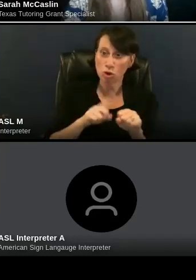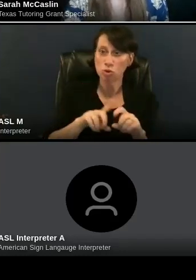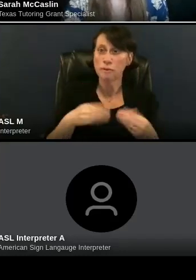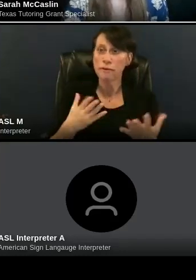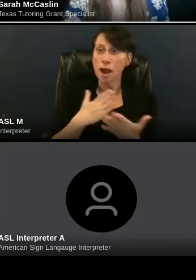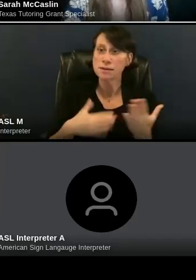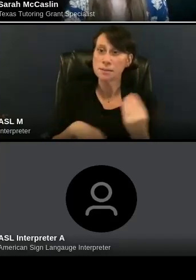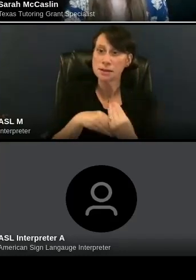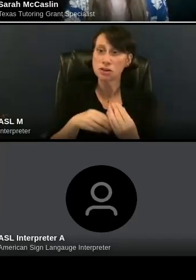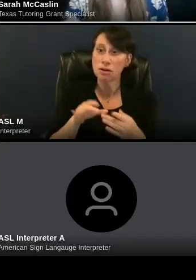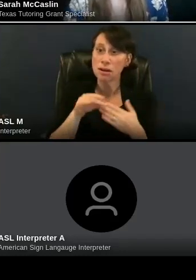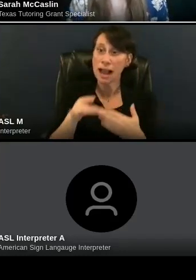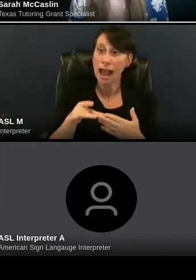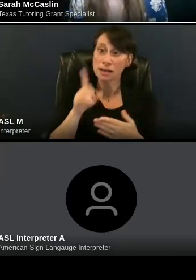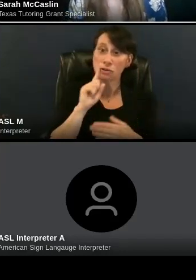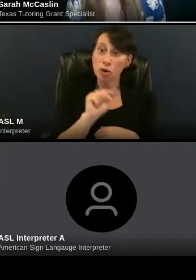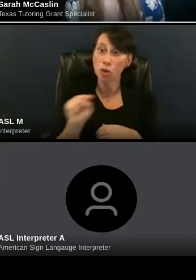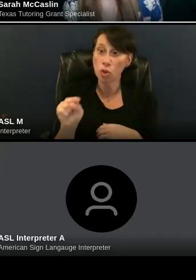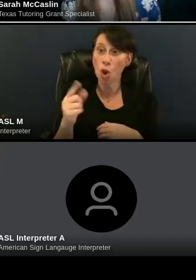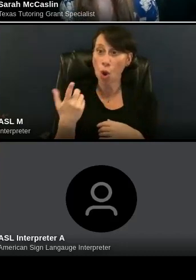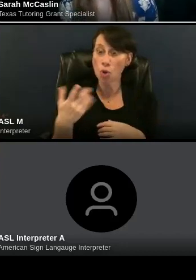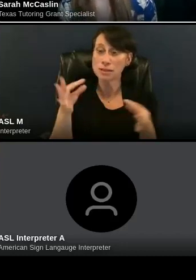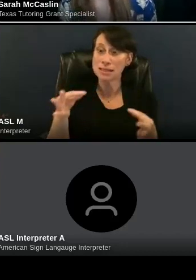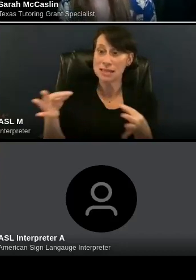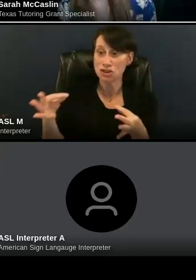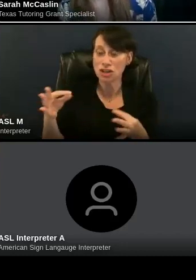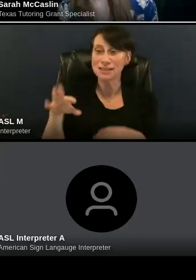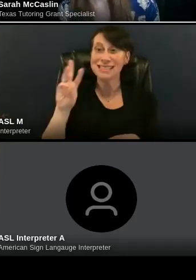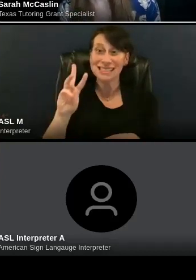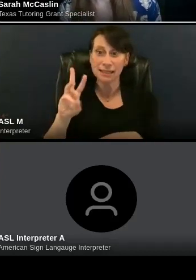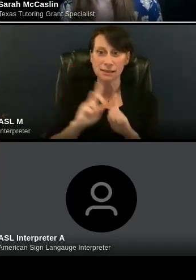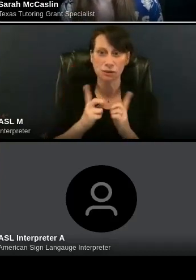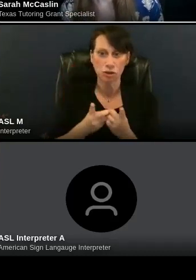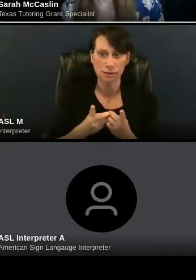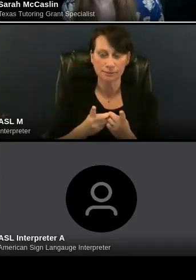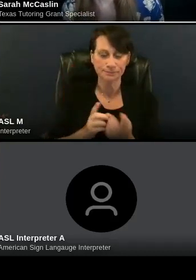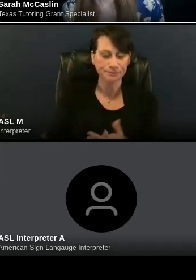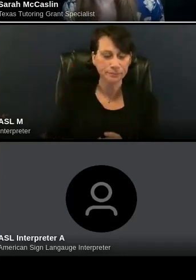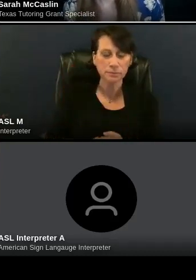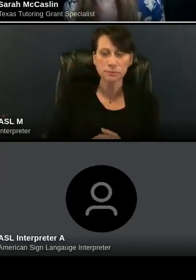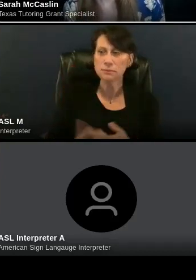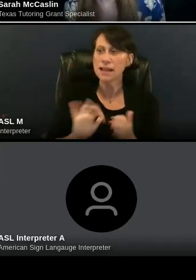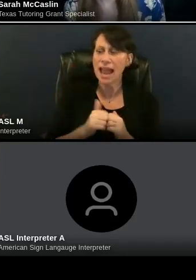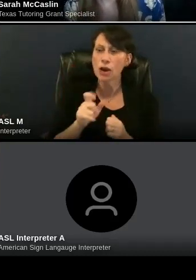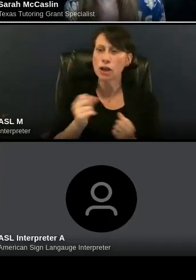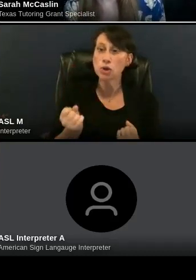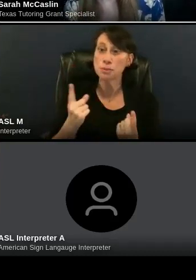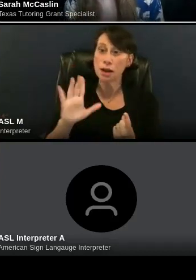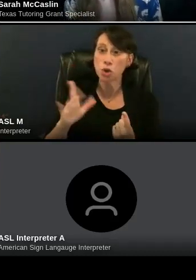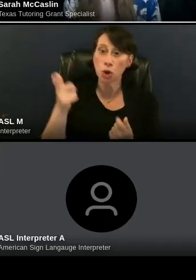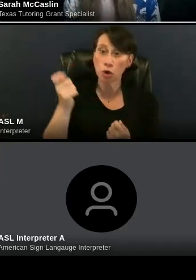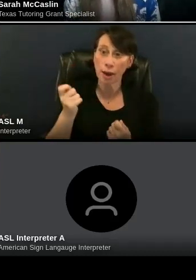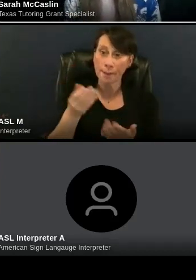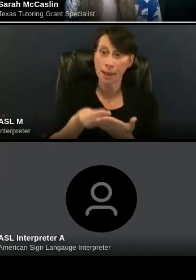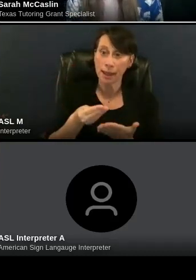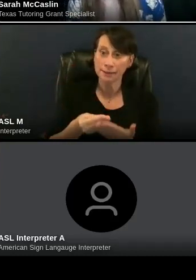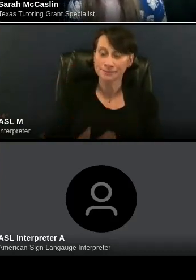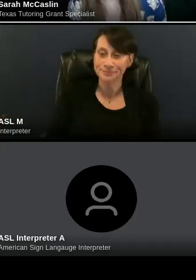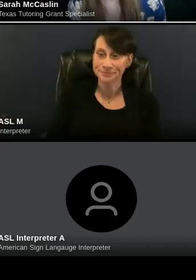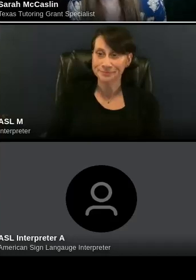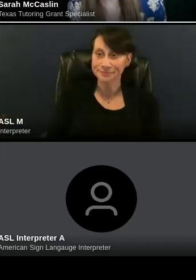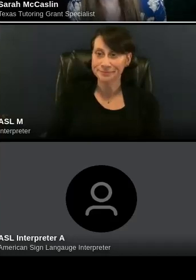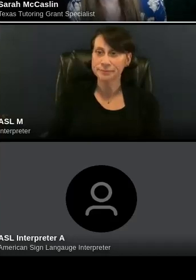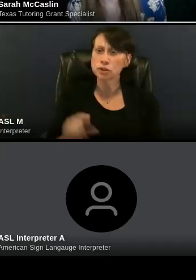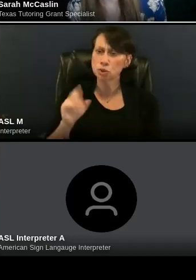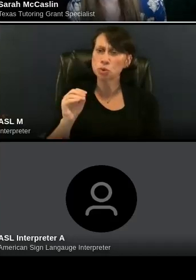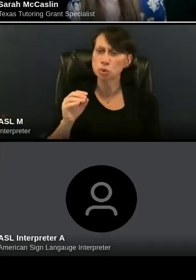some additional guidance for those Decision 6 districts. How can you spend your grant money